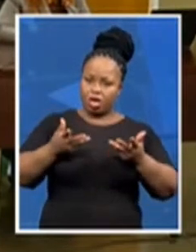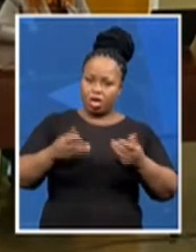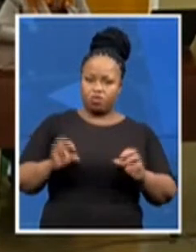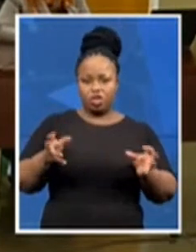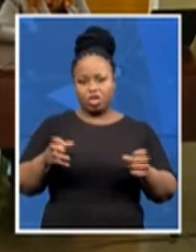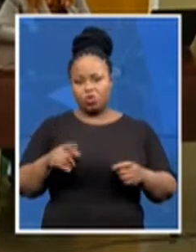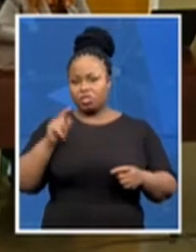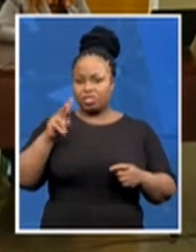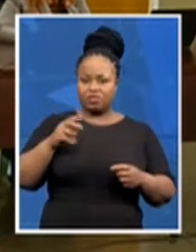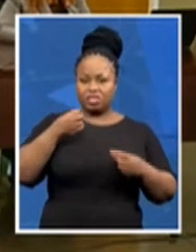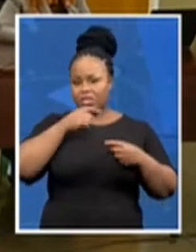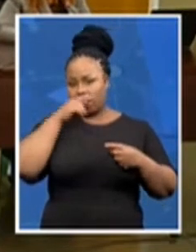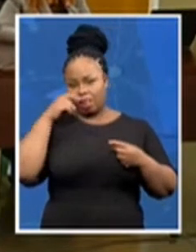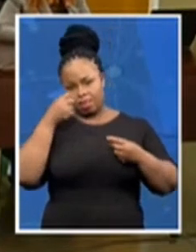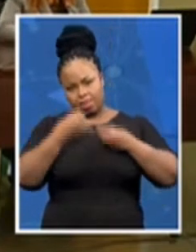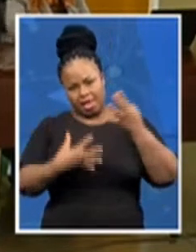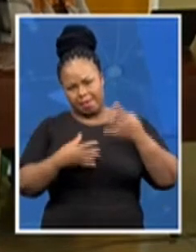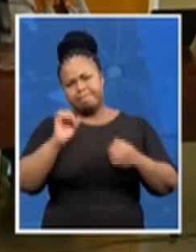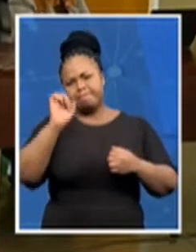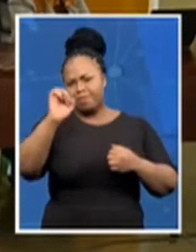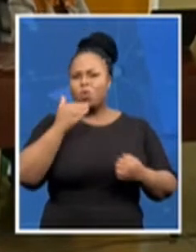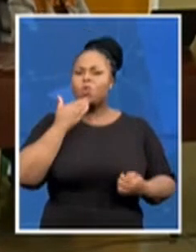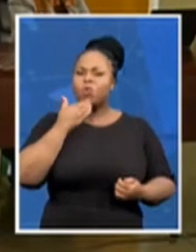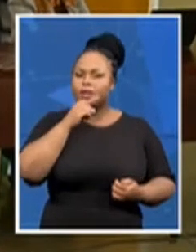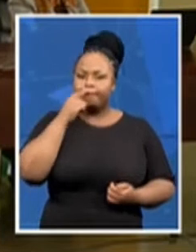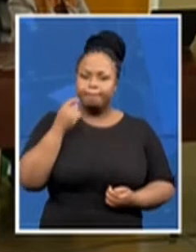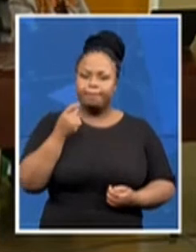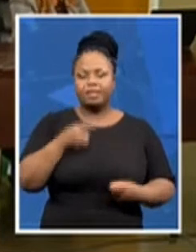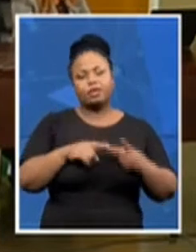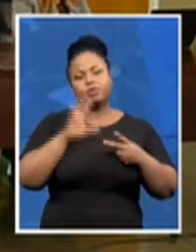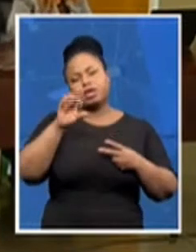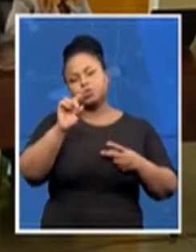question to either the Premier or the MEC. Thank you.